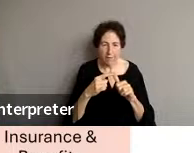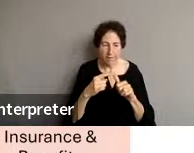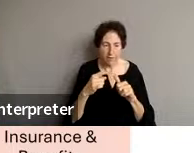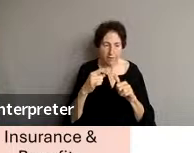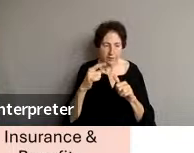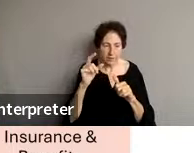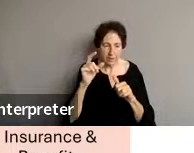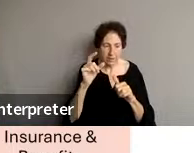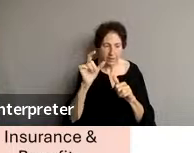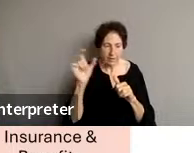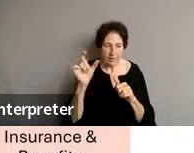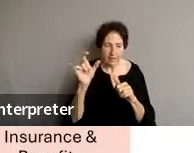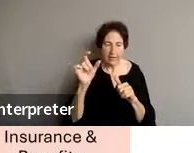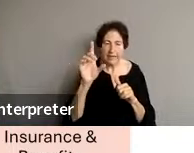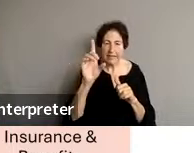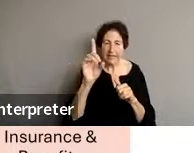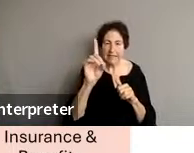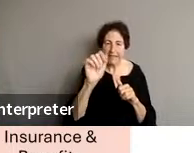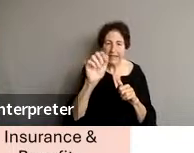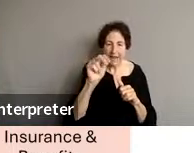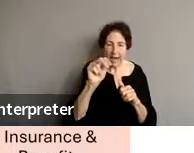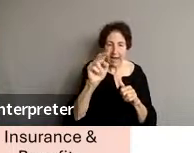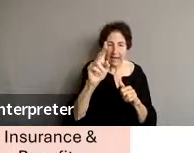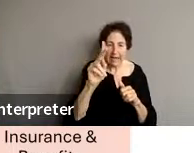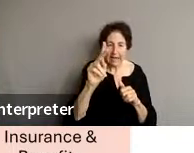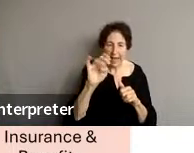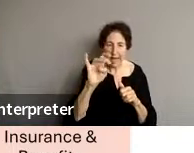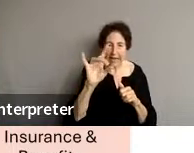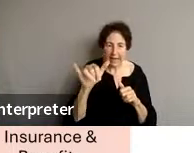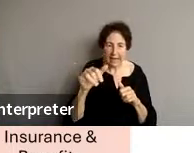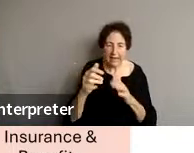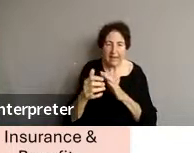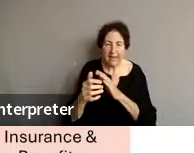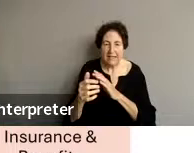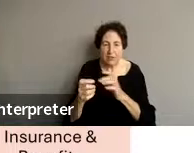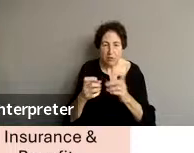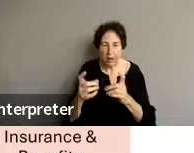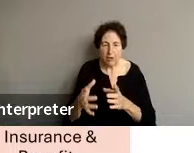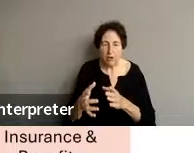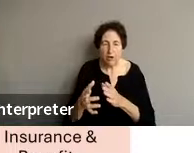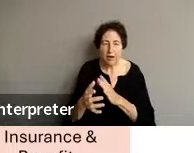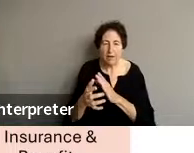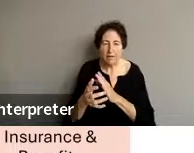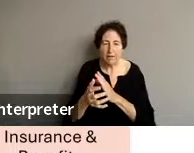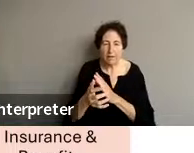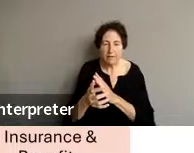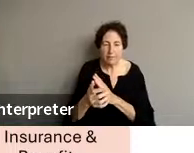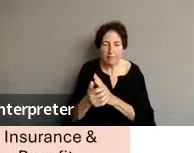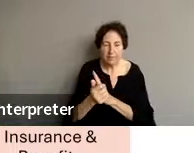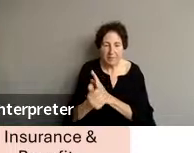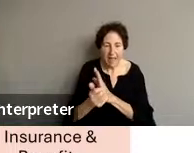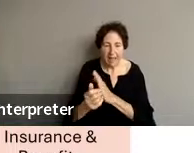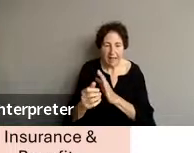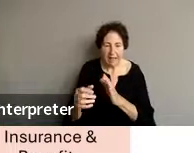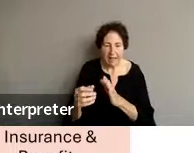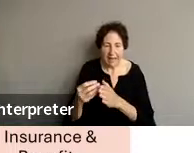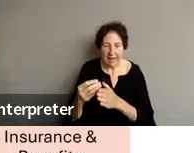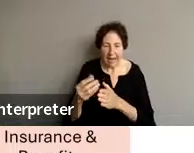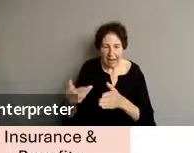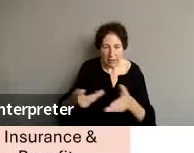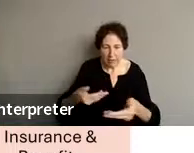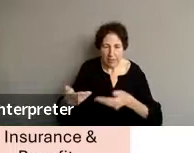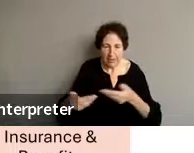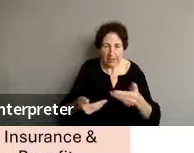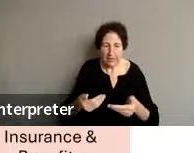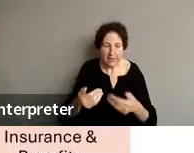over there with Dan Kelly. Dan Kelly is the Director of Talent Acquisition and Development. And with him, he has